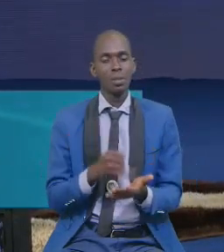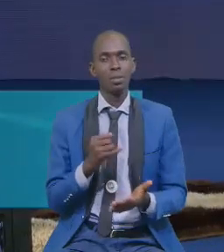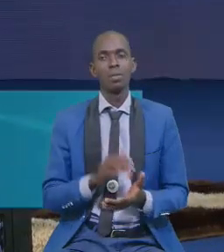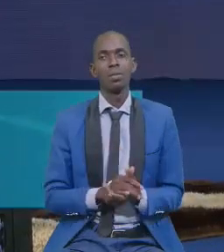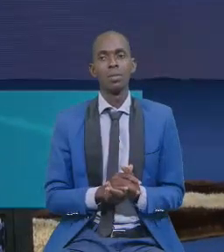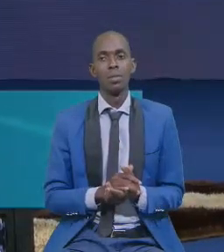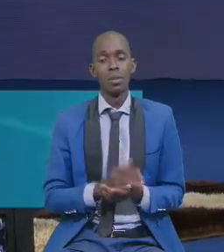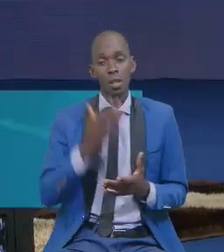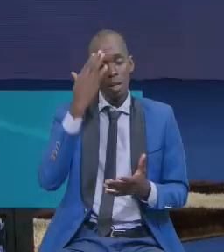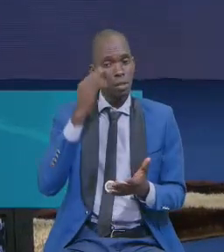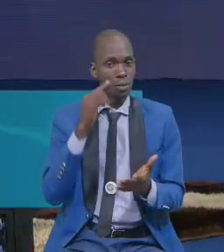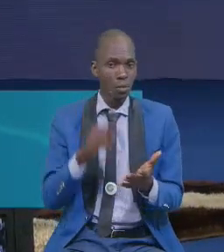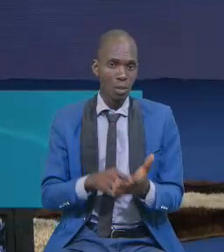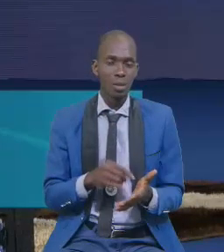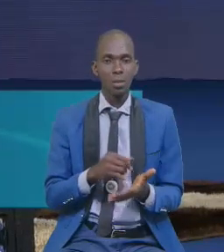Acknowledge it.